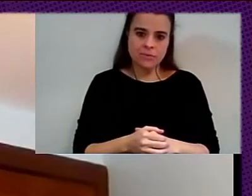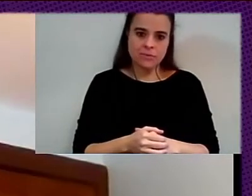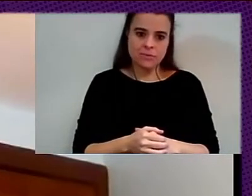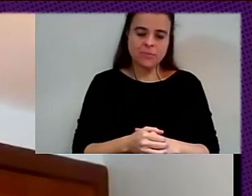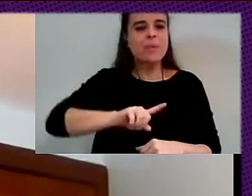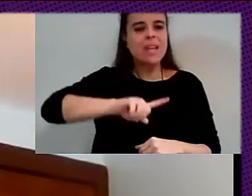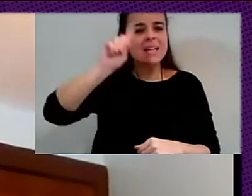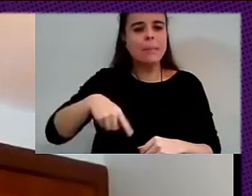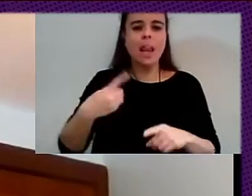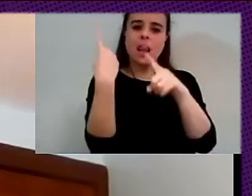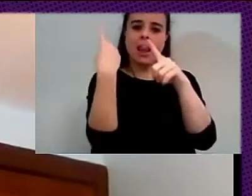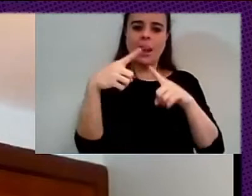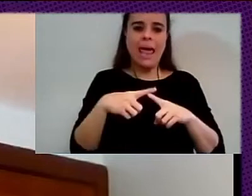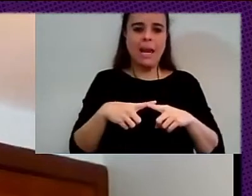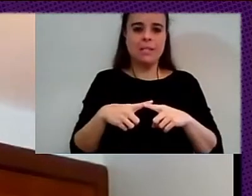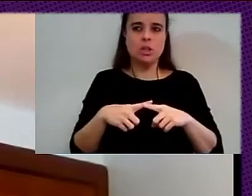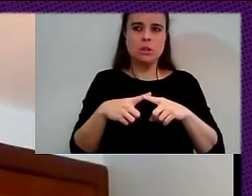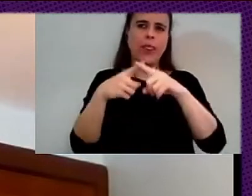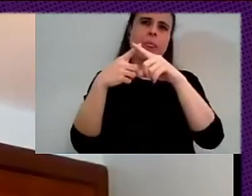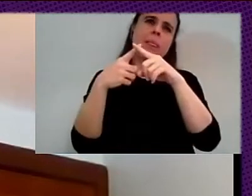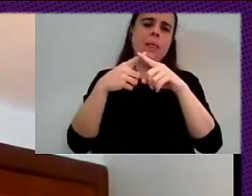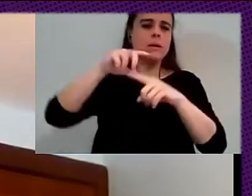the academic system, in which the elder